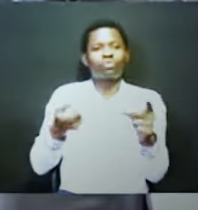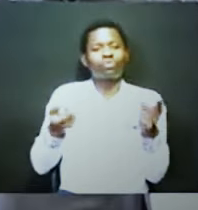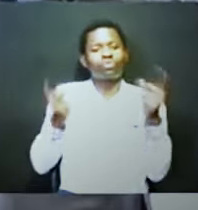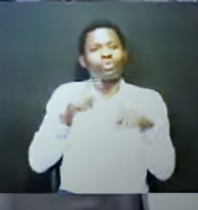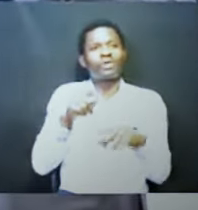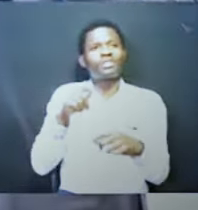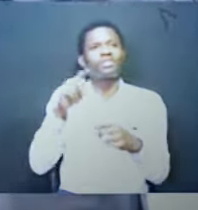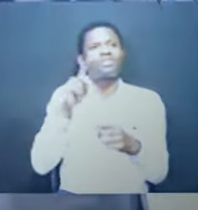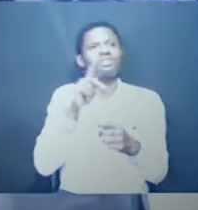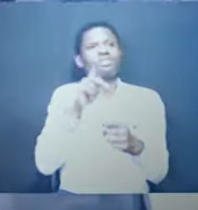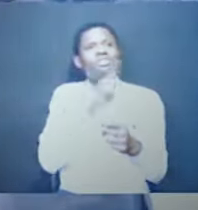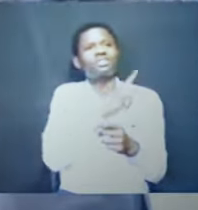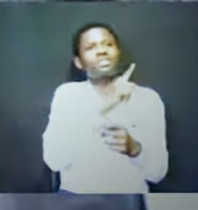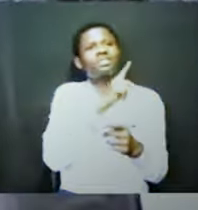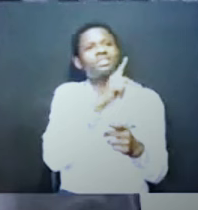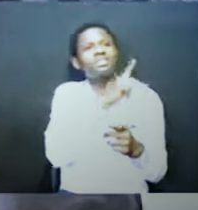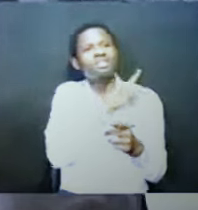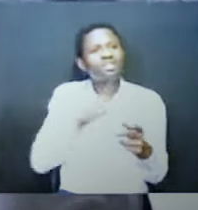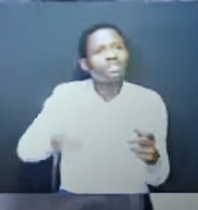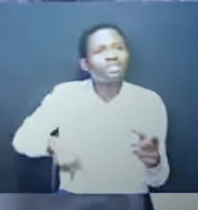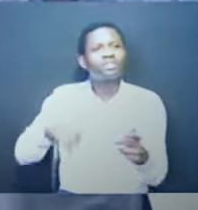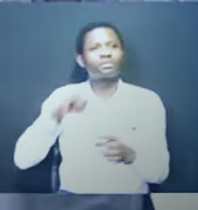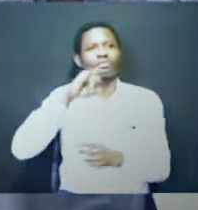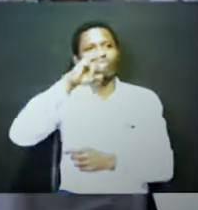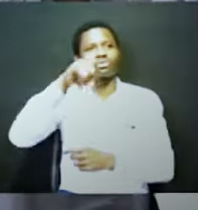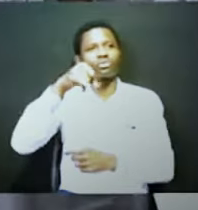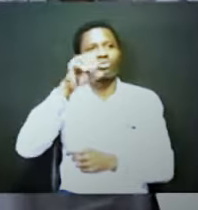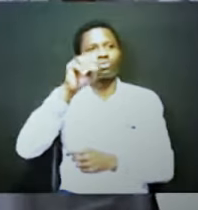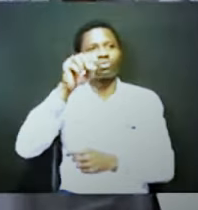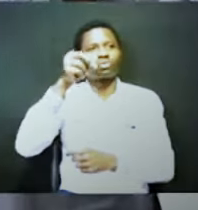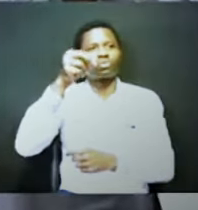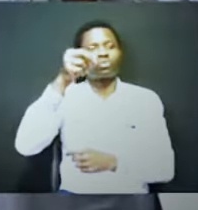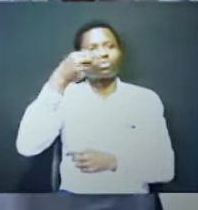Josiah, king of Judah.